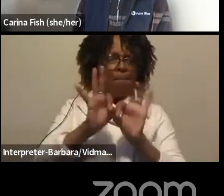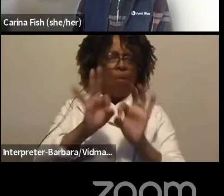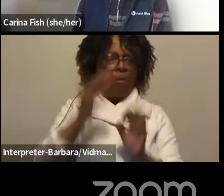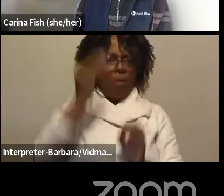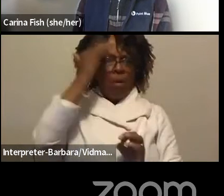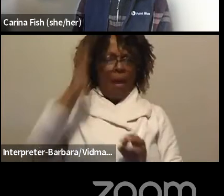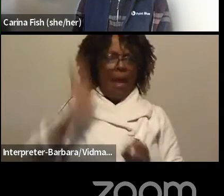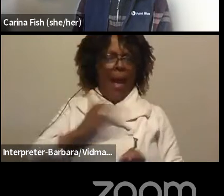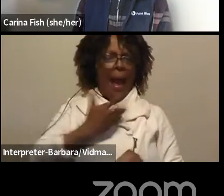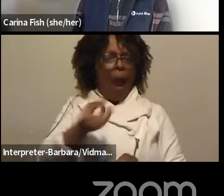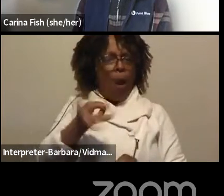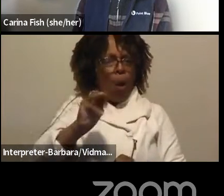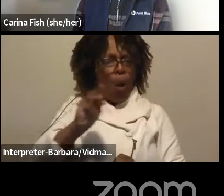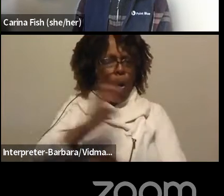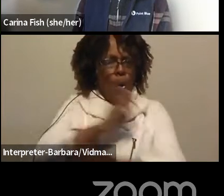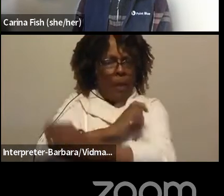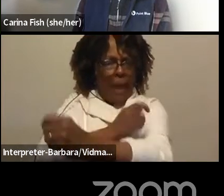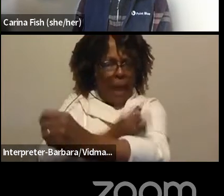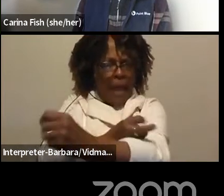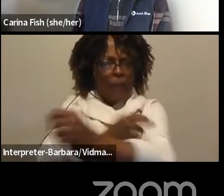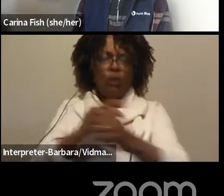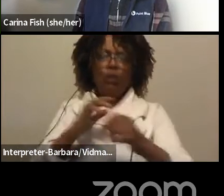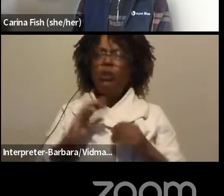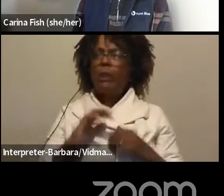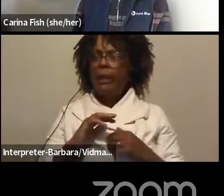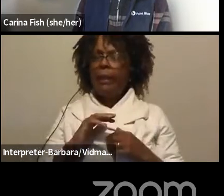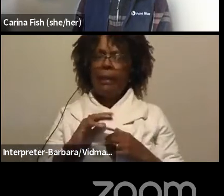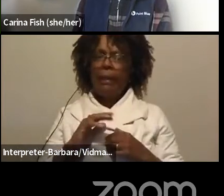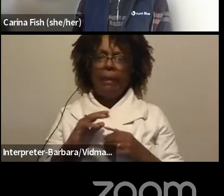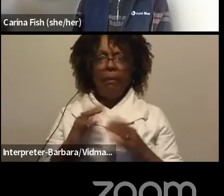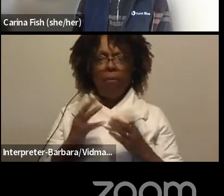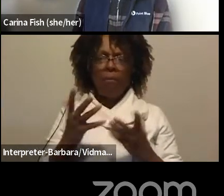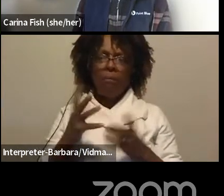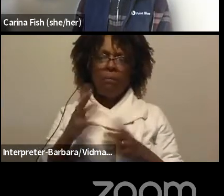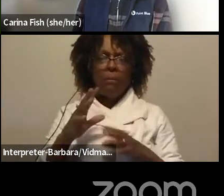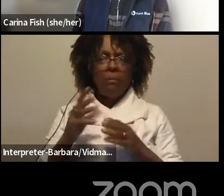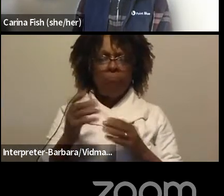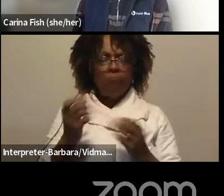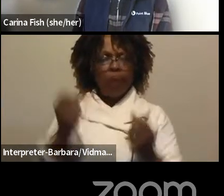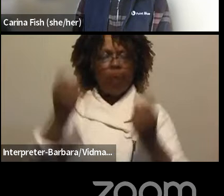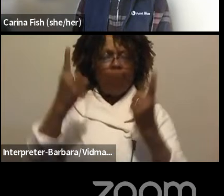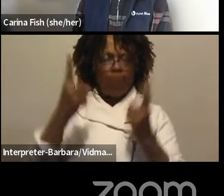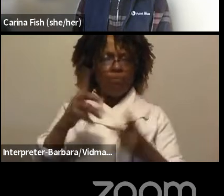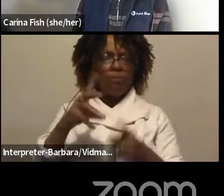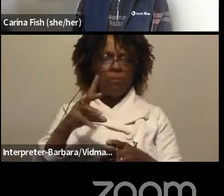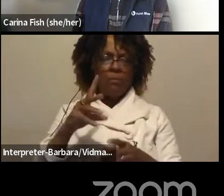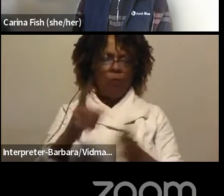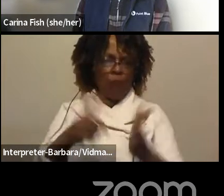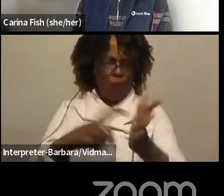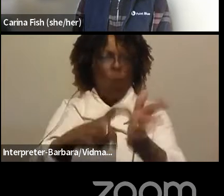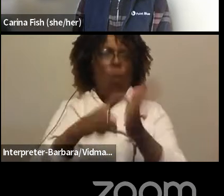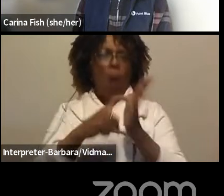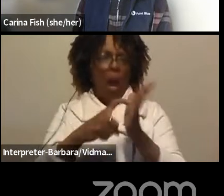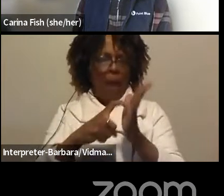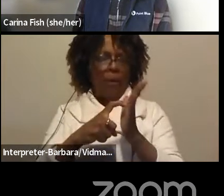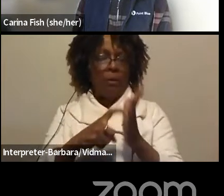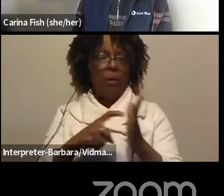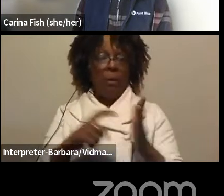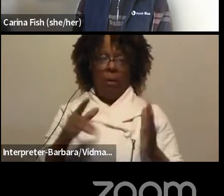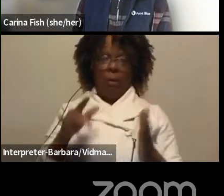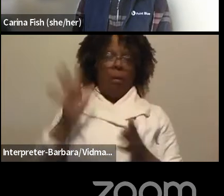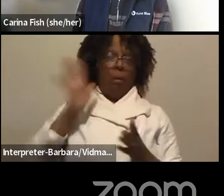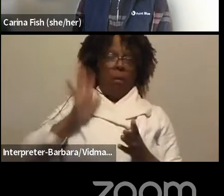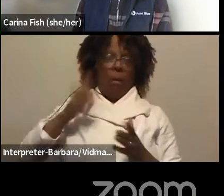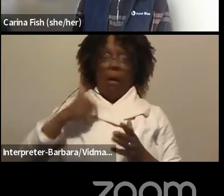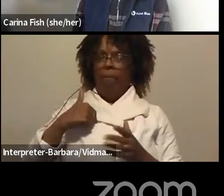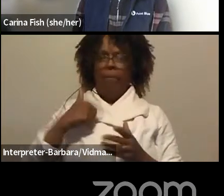these things. I didn't realize how much energy and time it was going to take last year to do